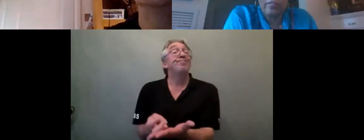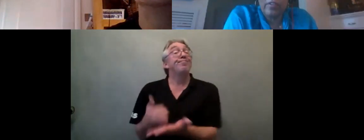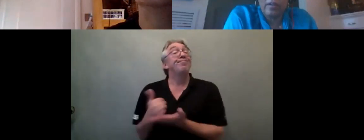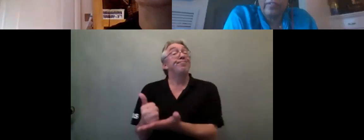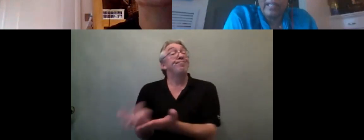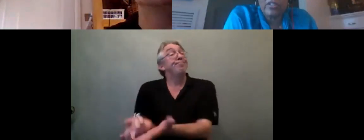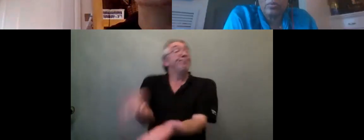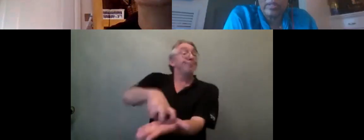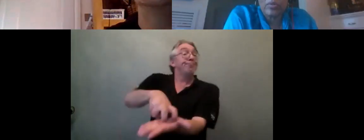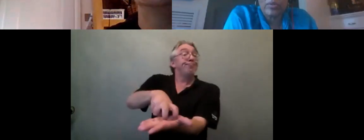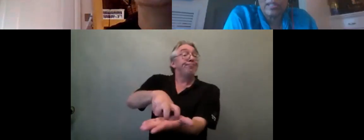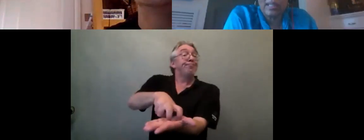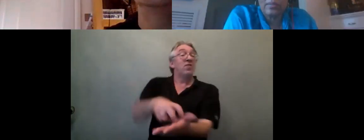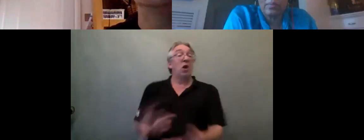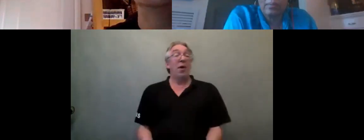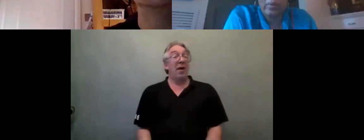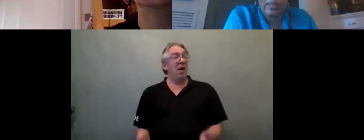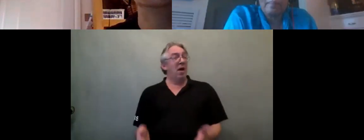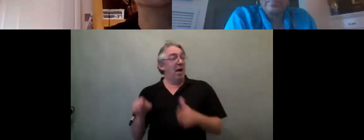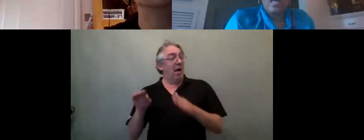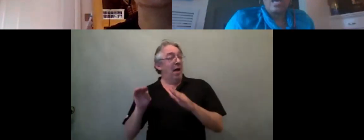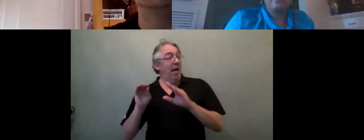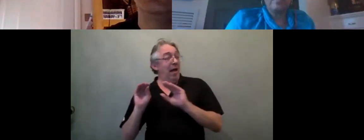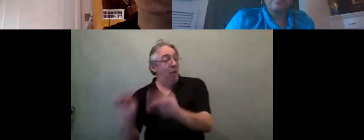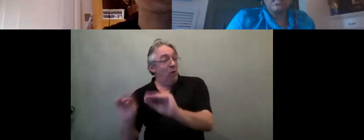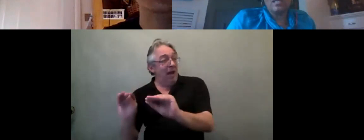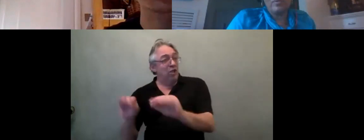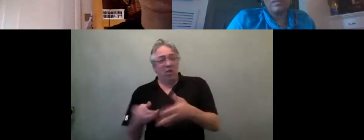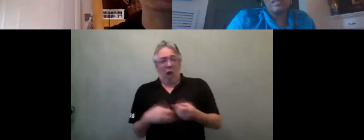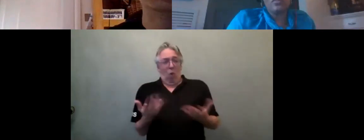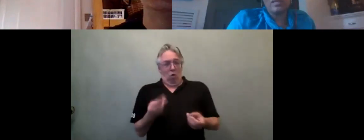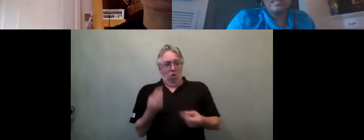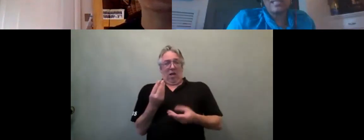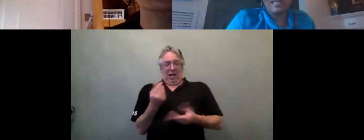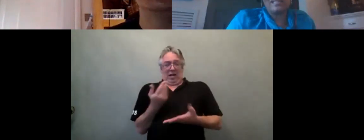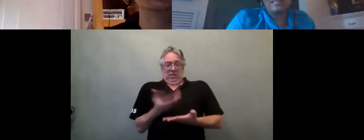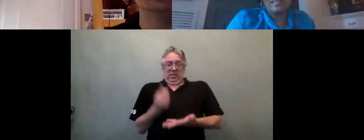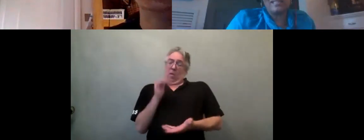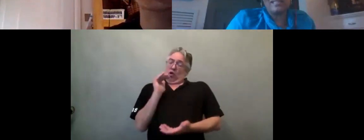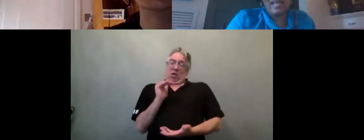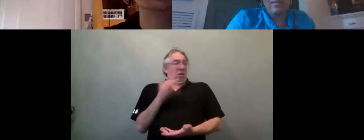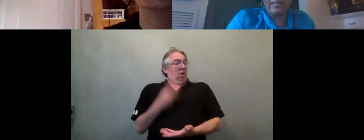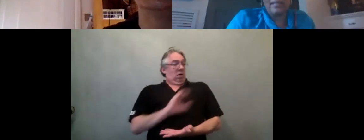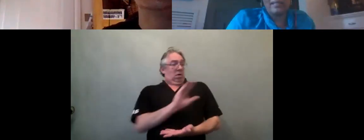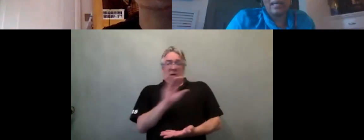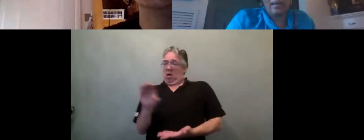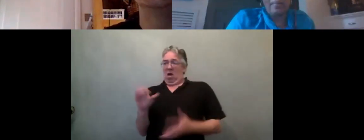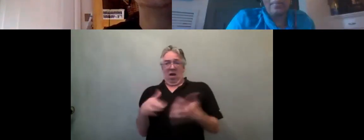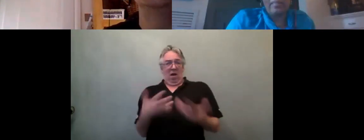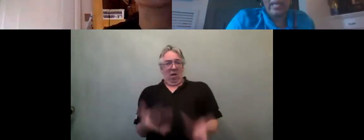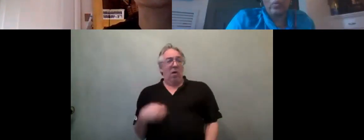of financial resources, I think is really important. And for me, if we begin to understand these